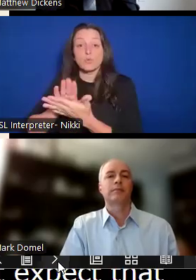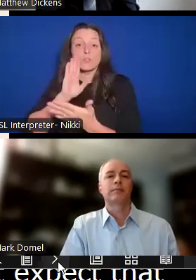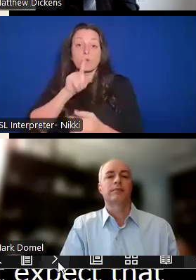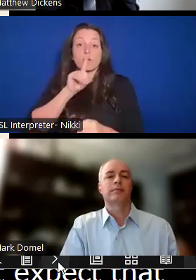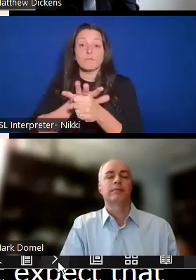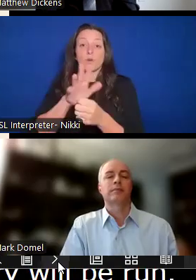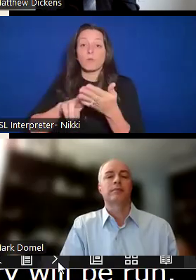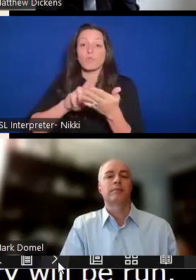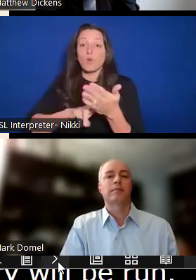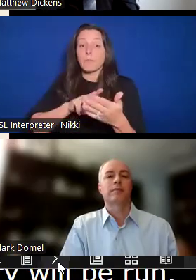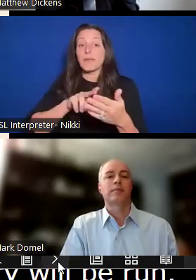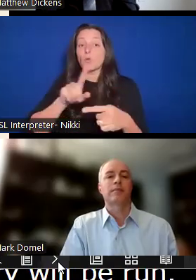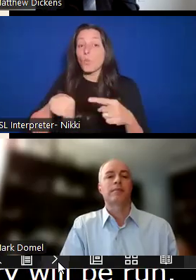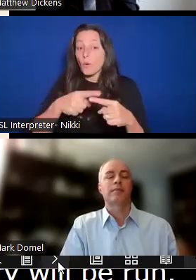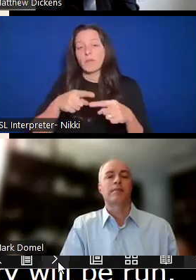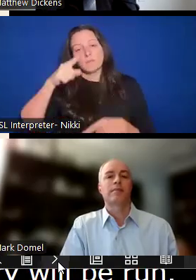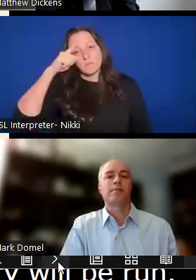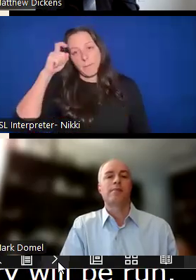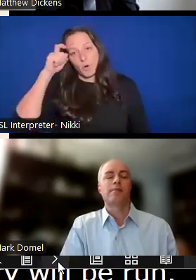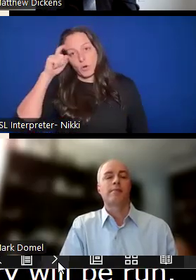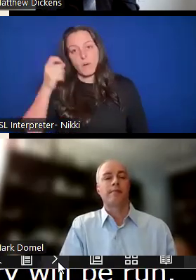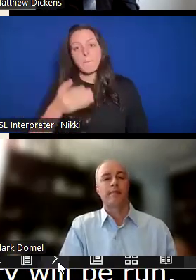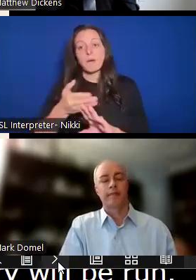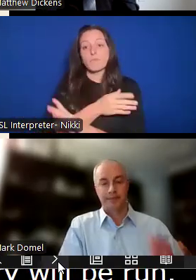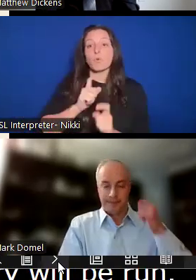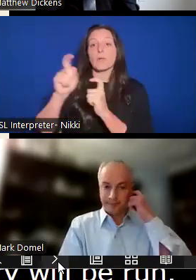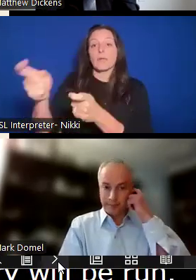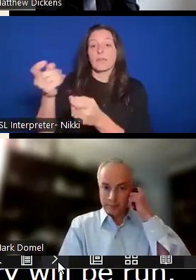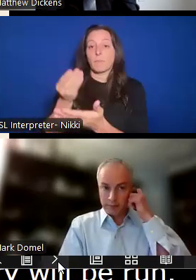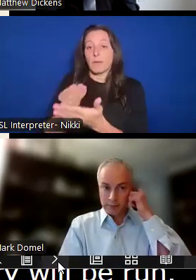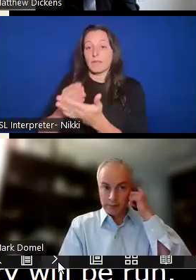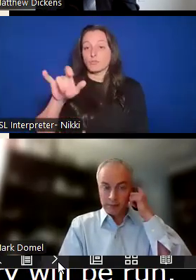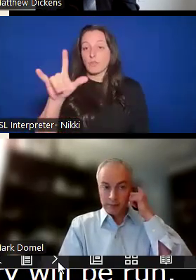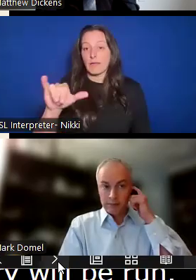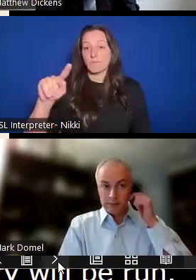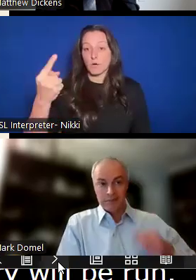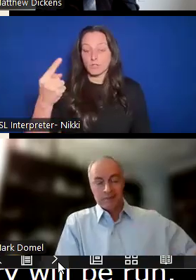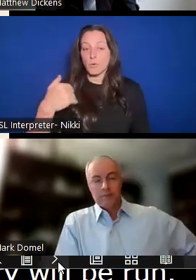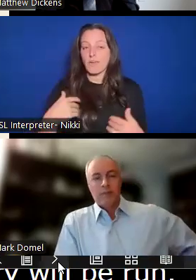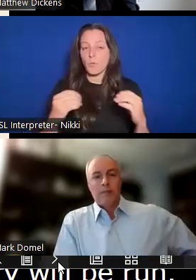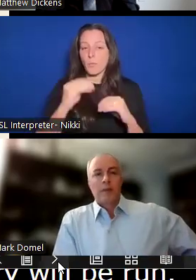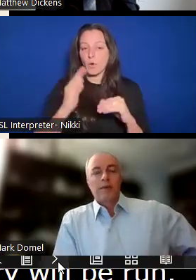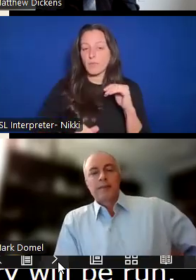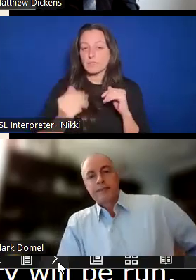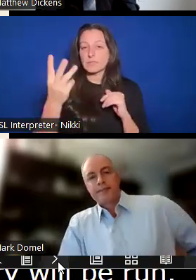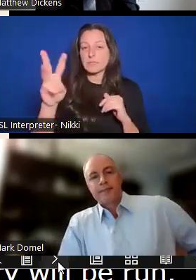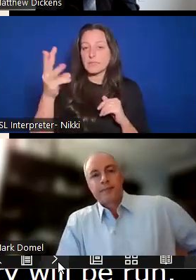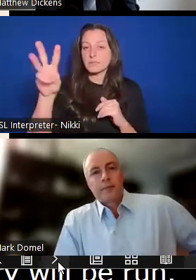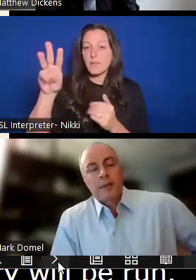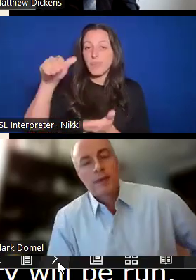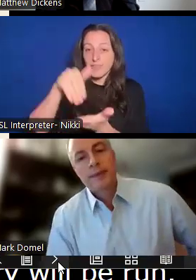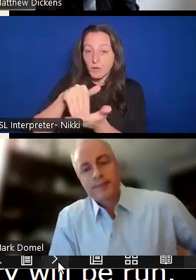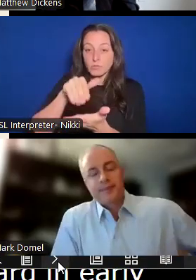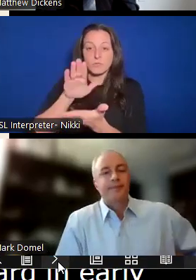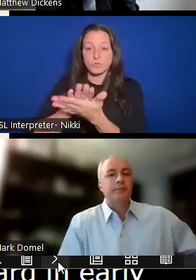summer before we fund their accounts on July 1st. We have more than 16,000 schools in the